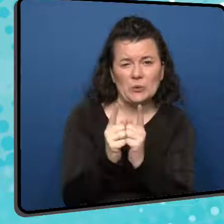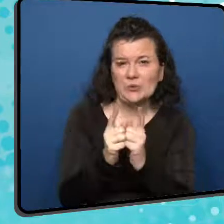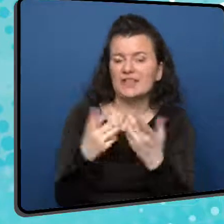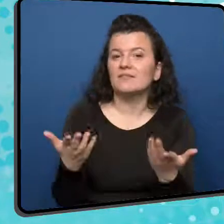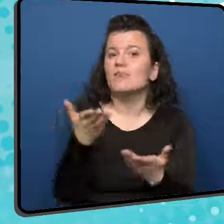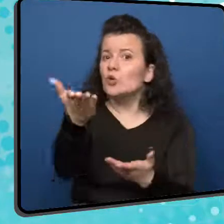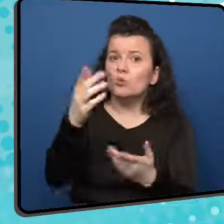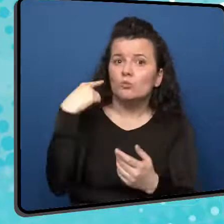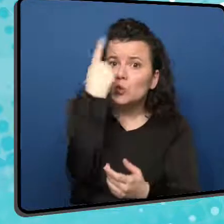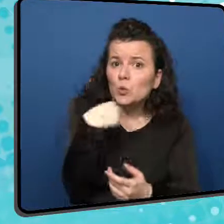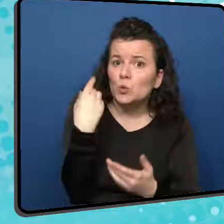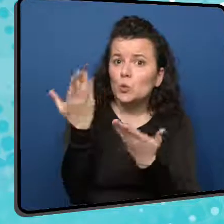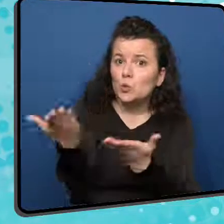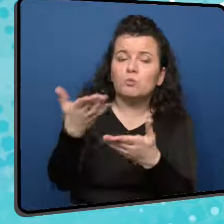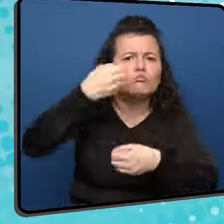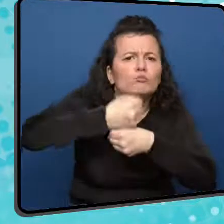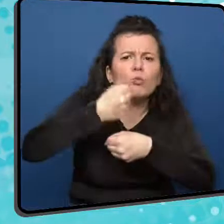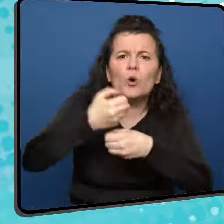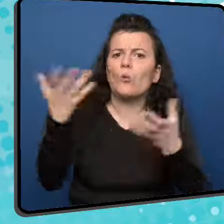do?